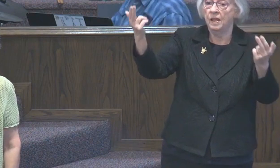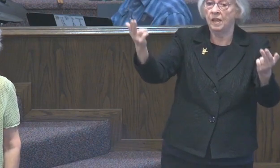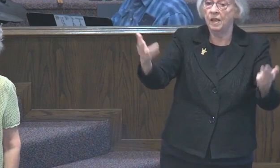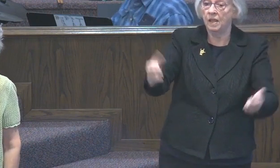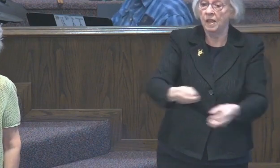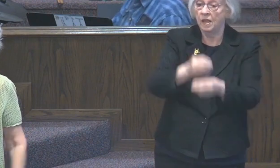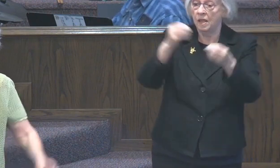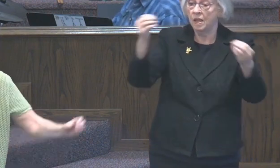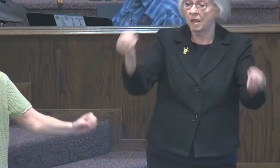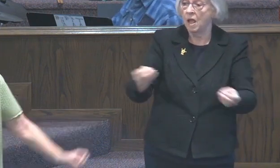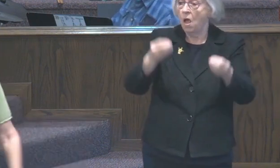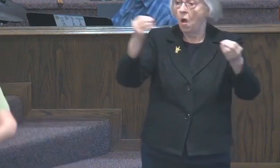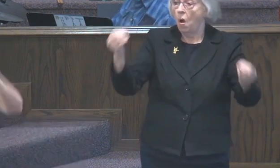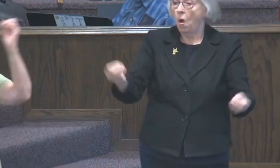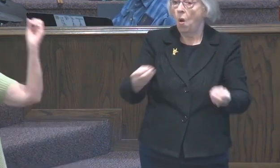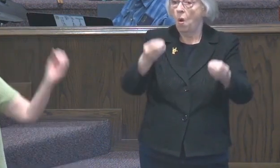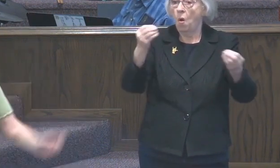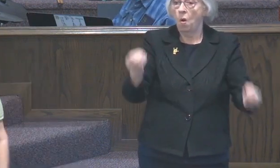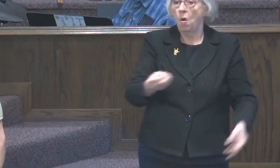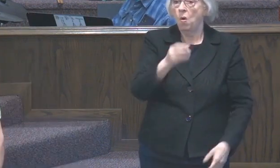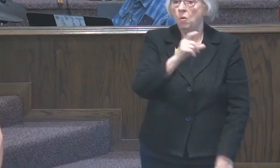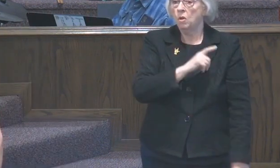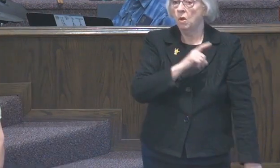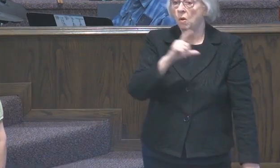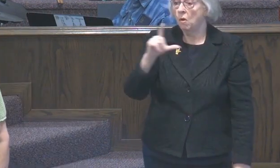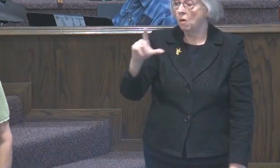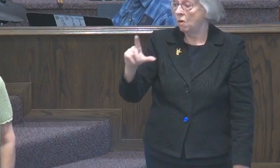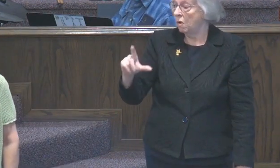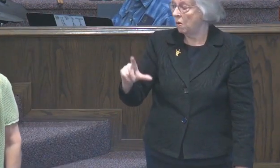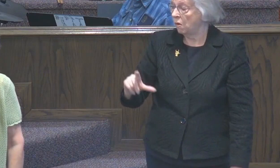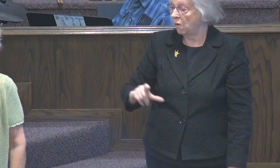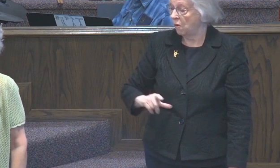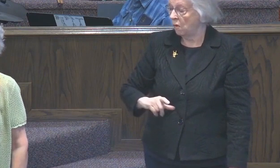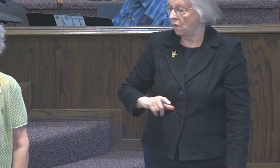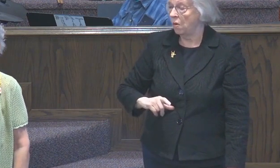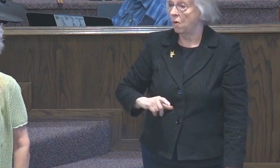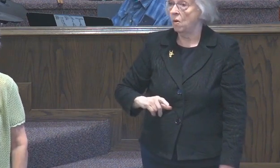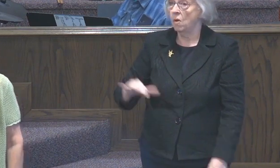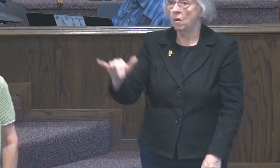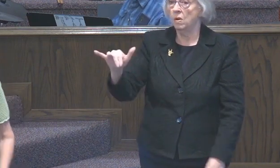I exalt thee, O Lord.